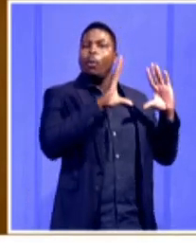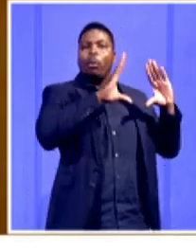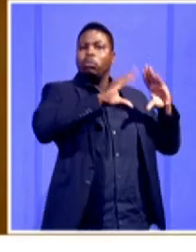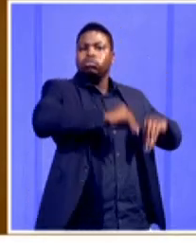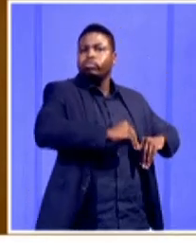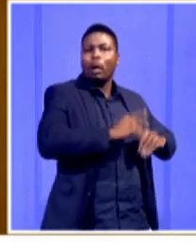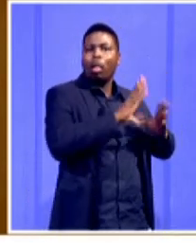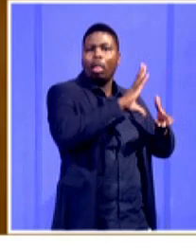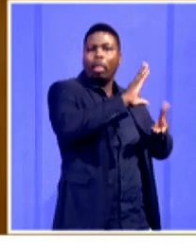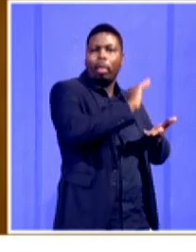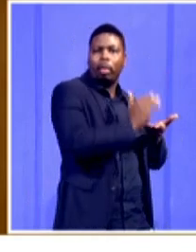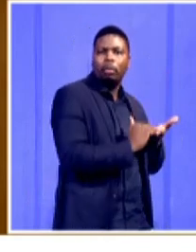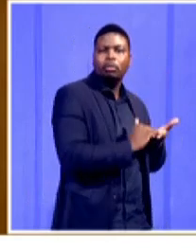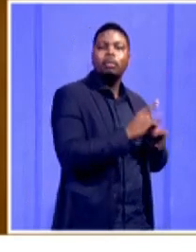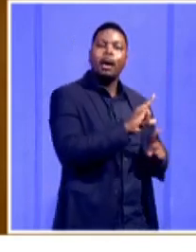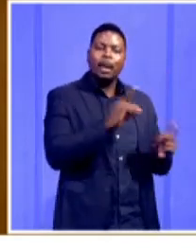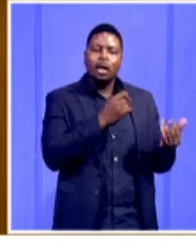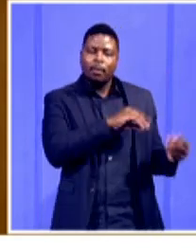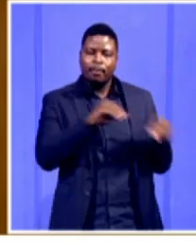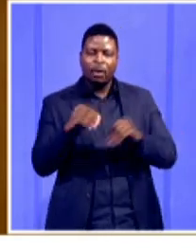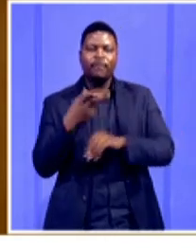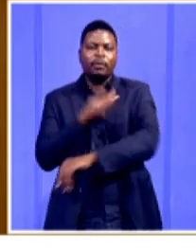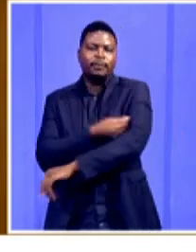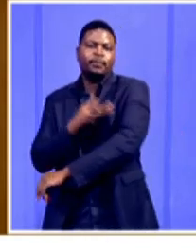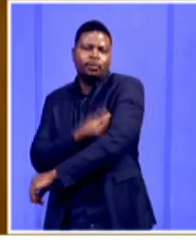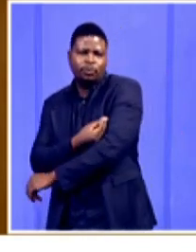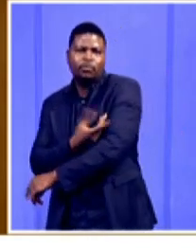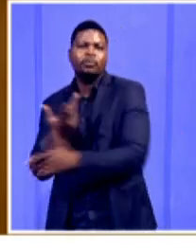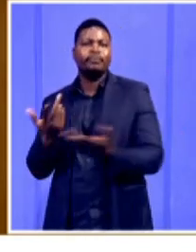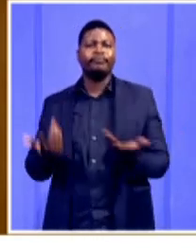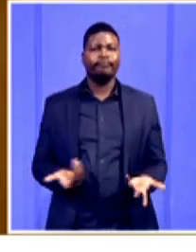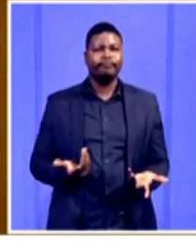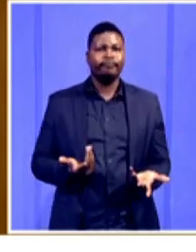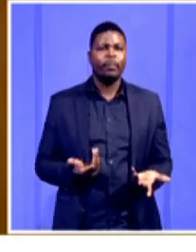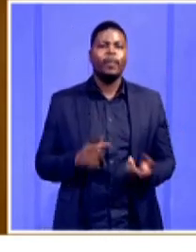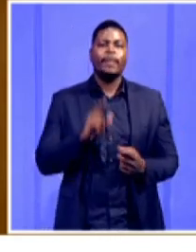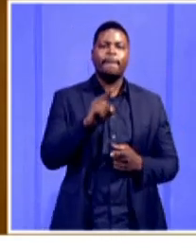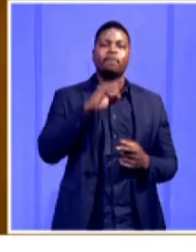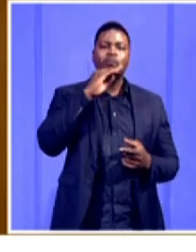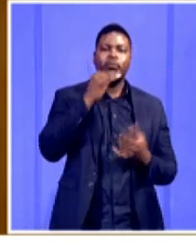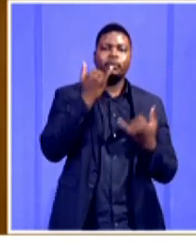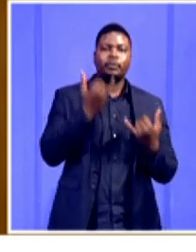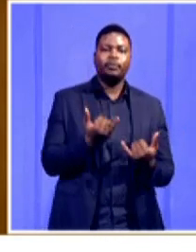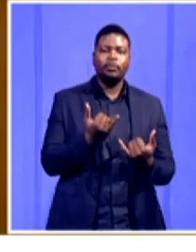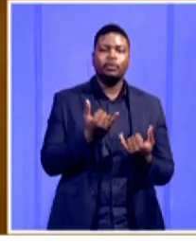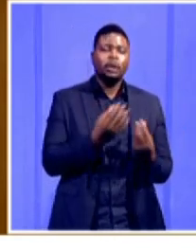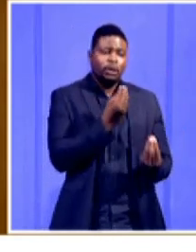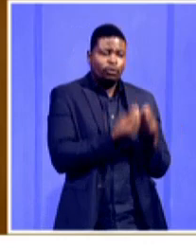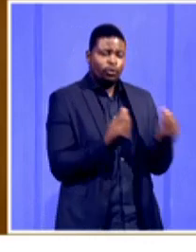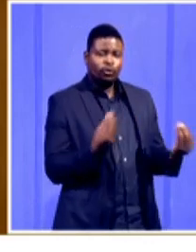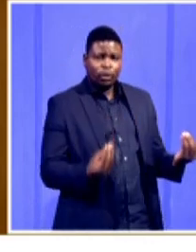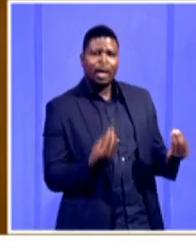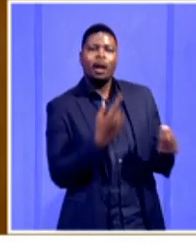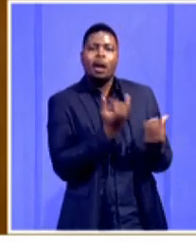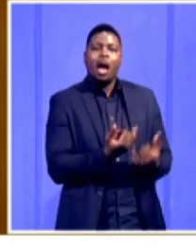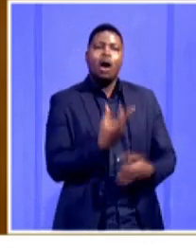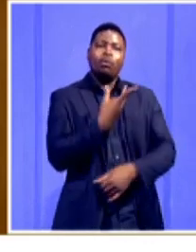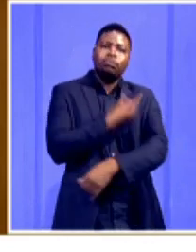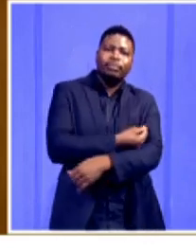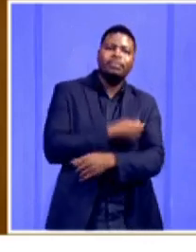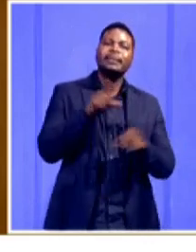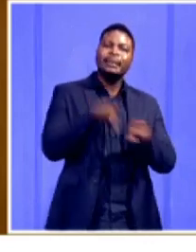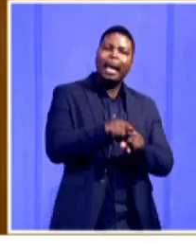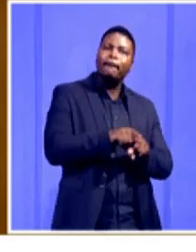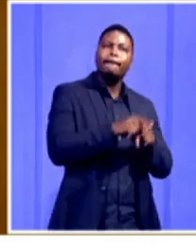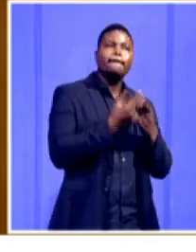now coming out to show that we ignored even the immunization of children has gone backward. So as